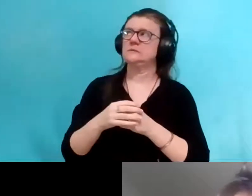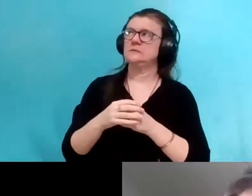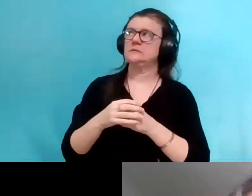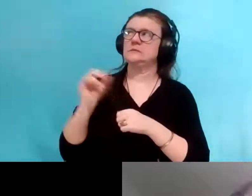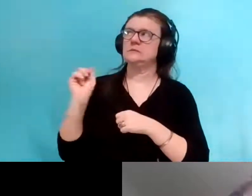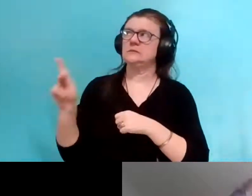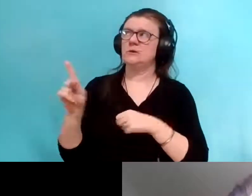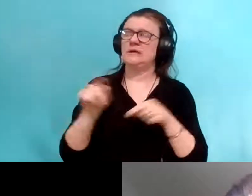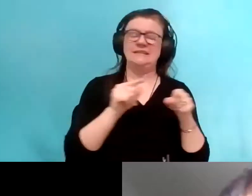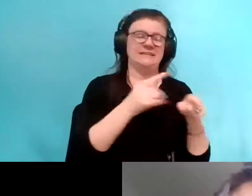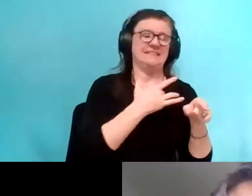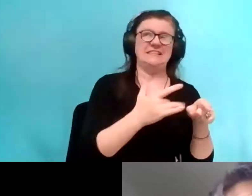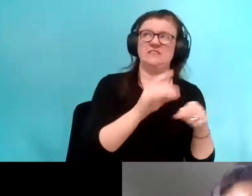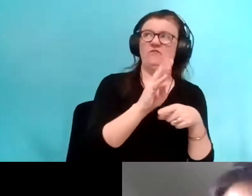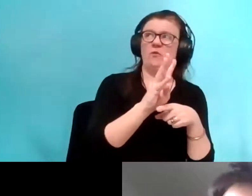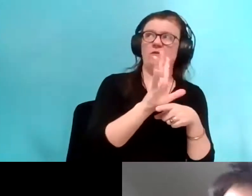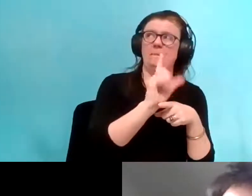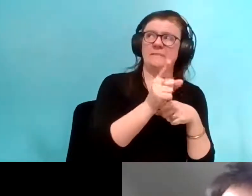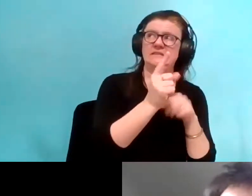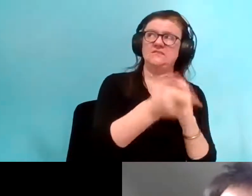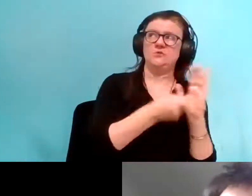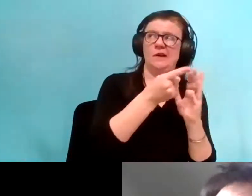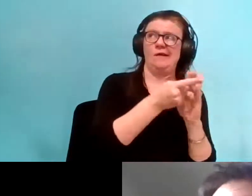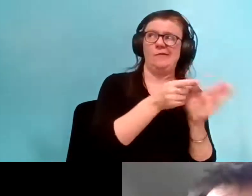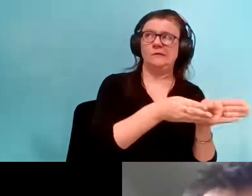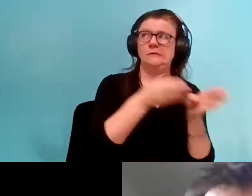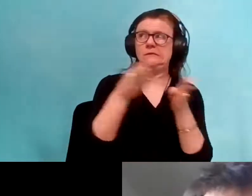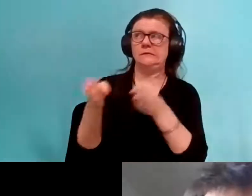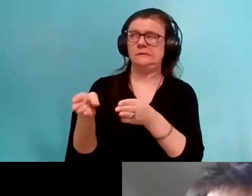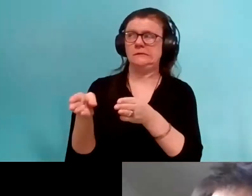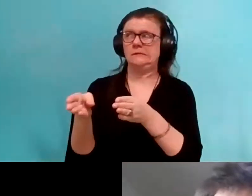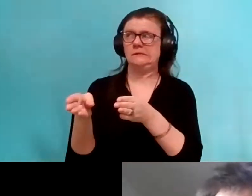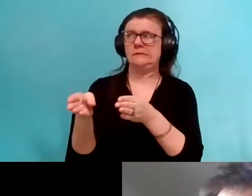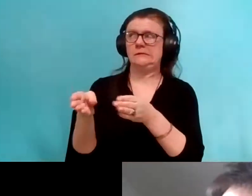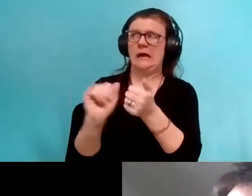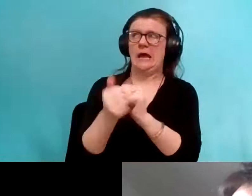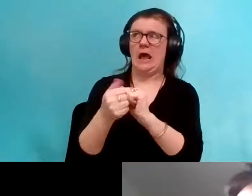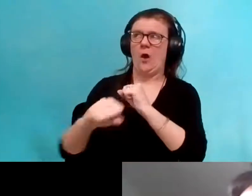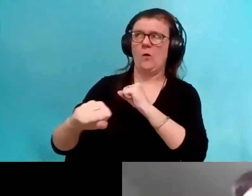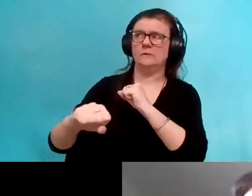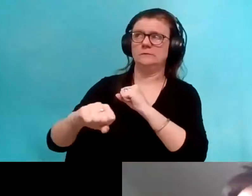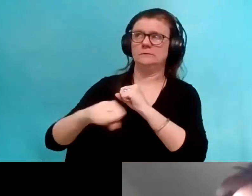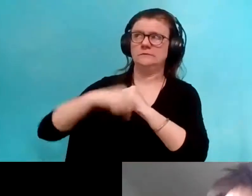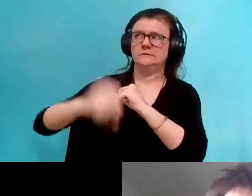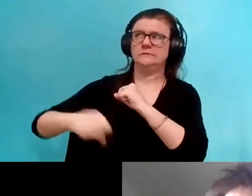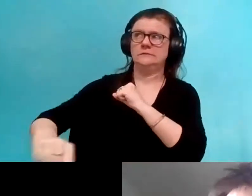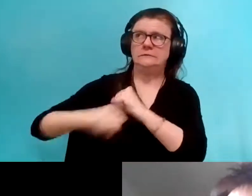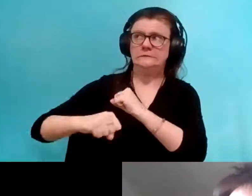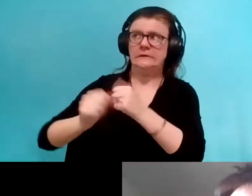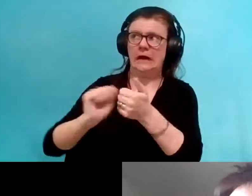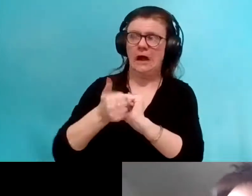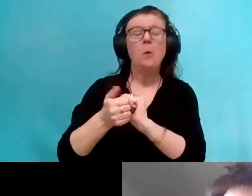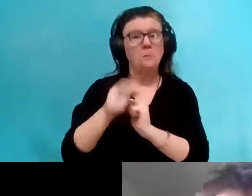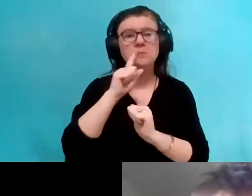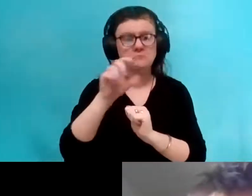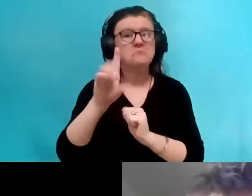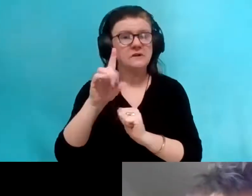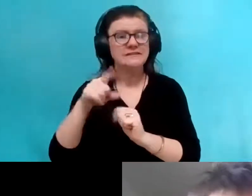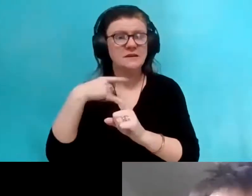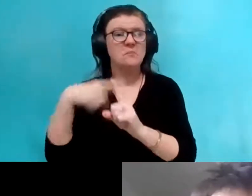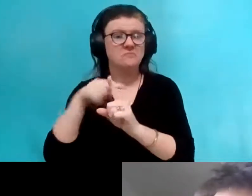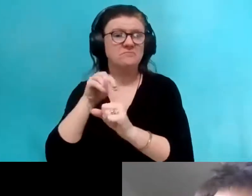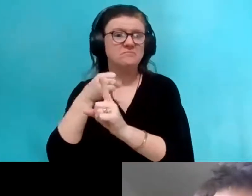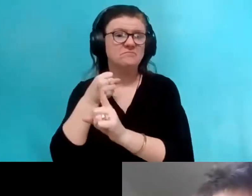do we shorten? And that's where we came up with that thing. But it has had impacts. So I know the Washington